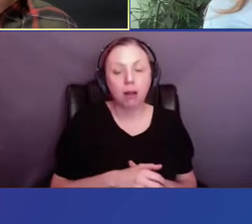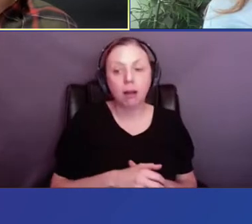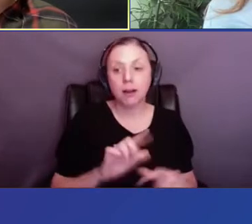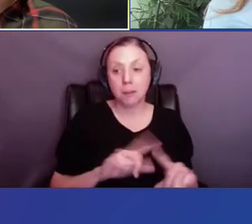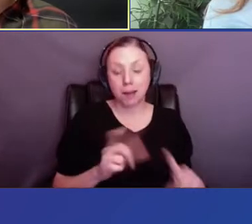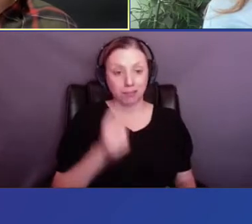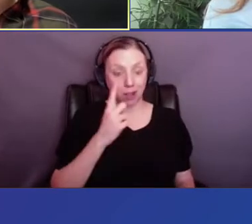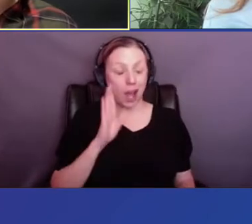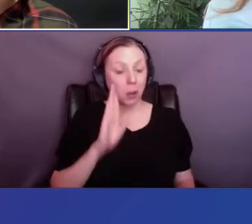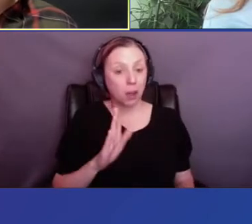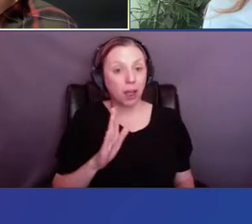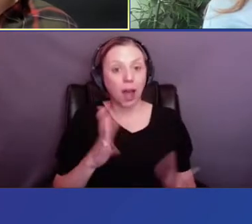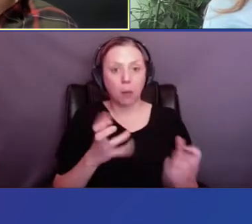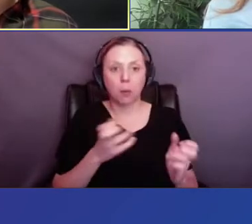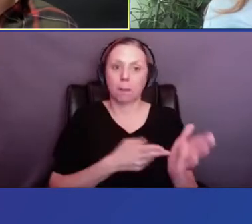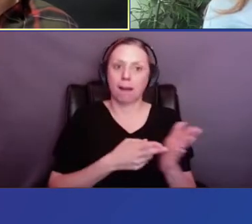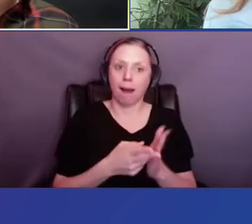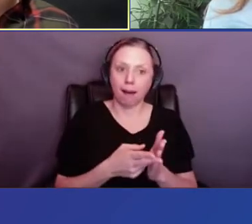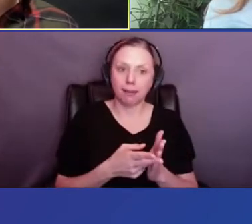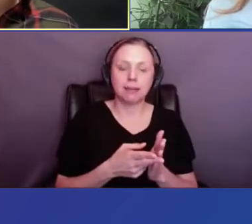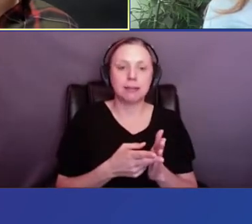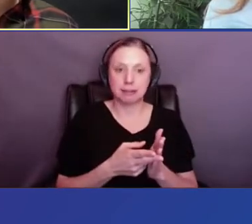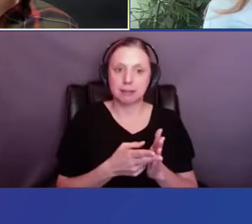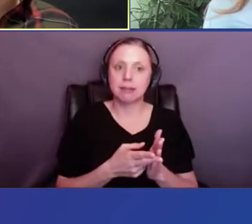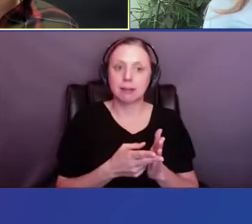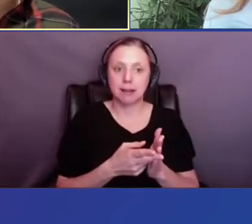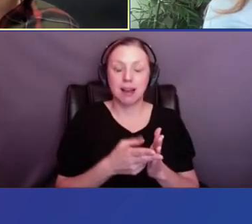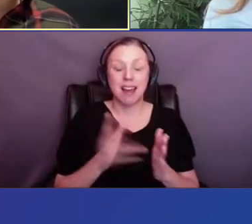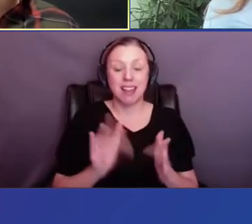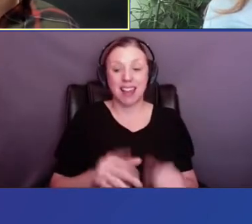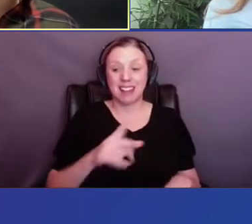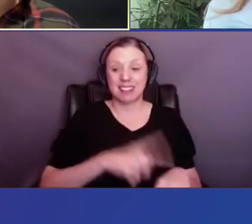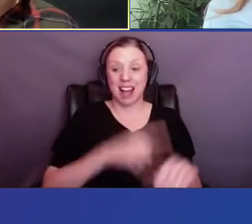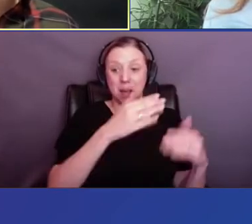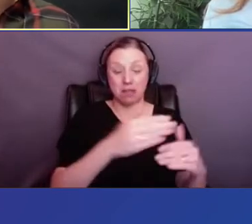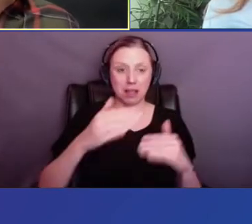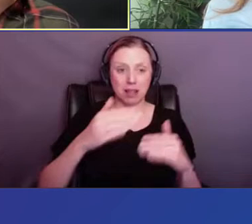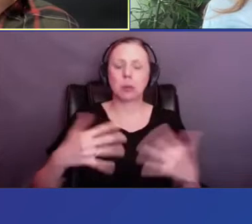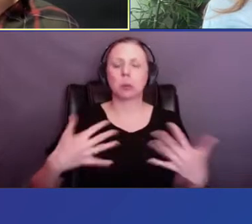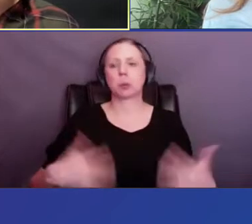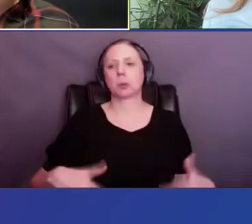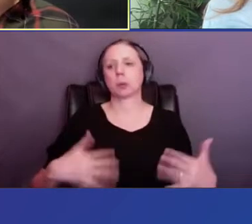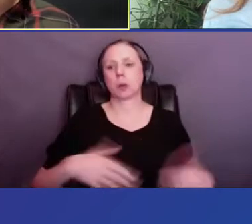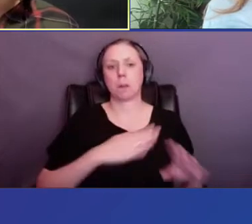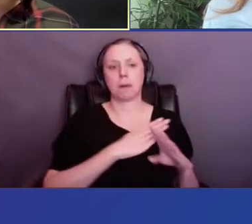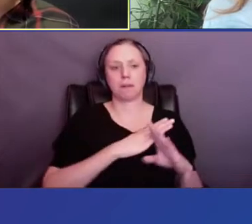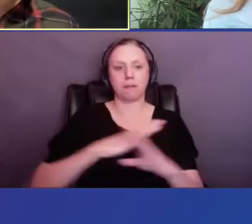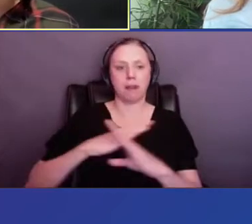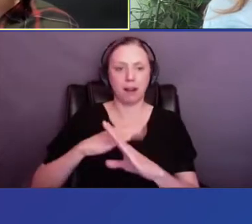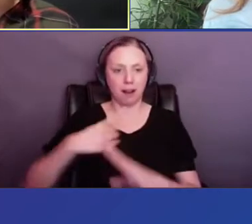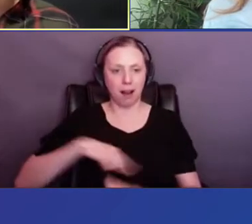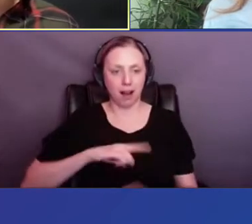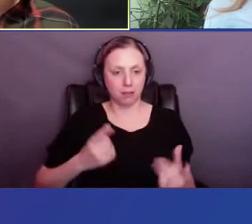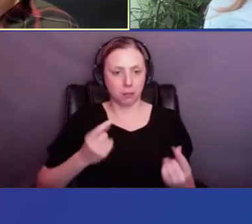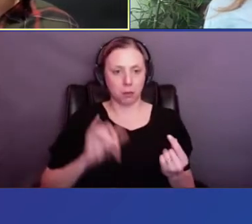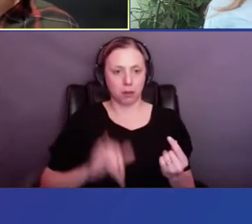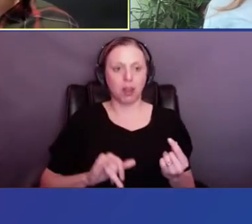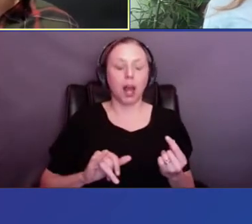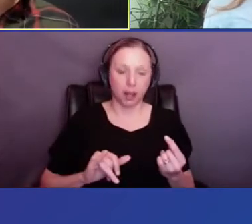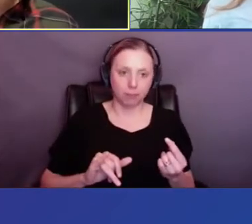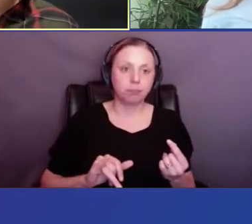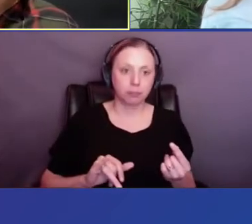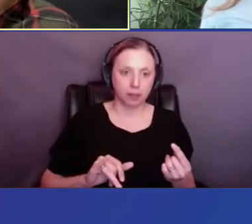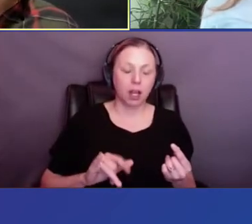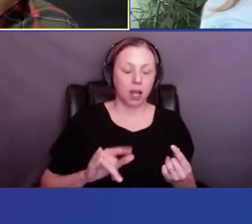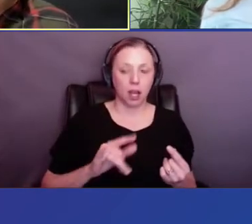will, I want to be honest and name that the timing constraints prevented us from doing that to the fullness we otherwise